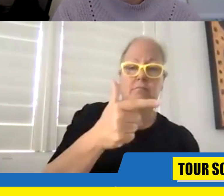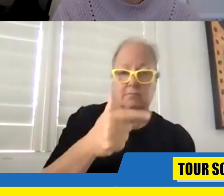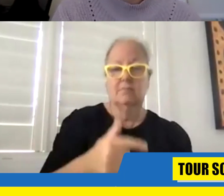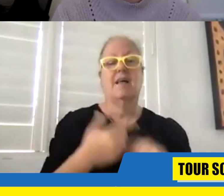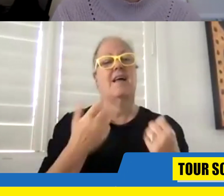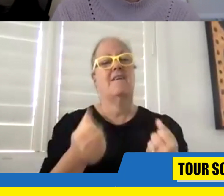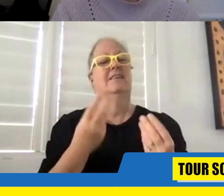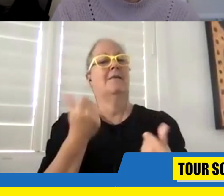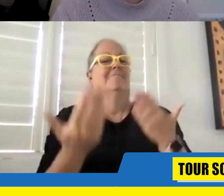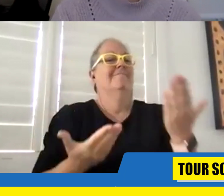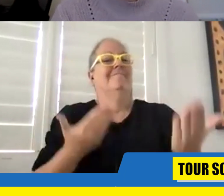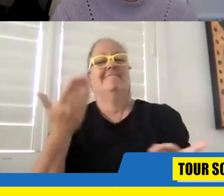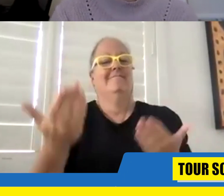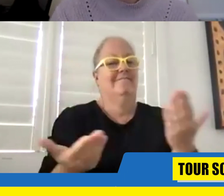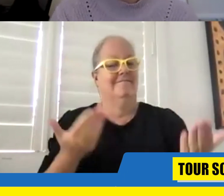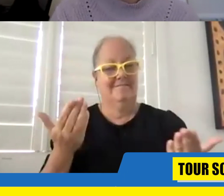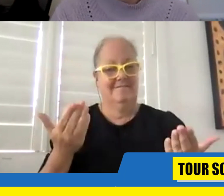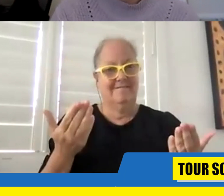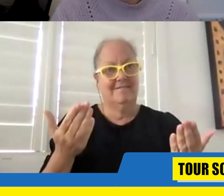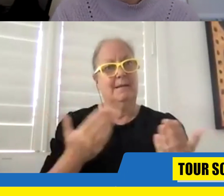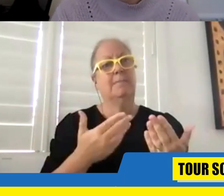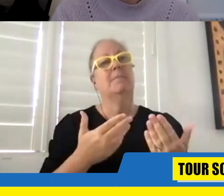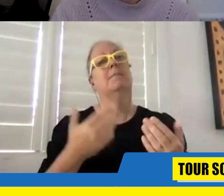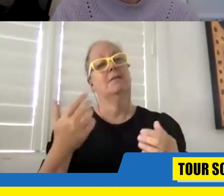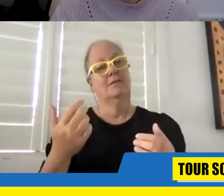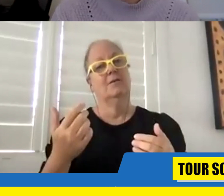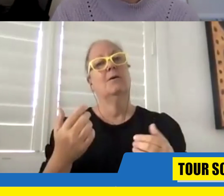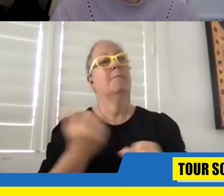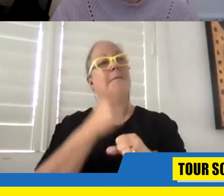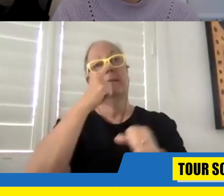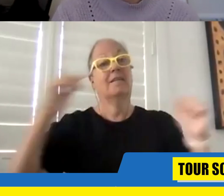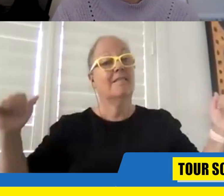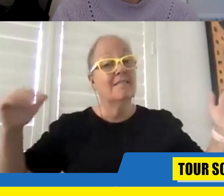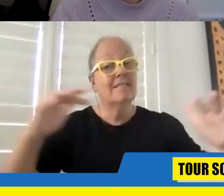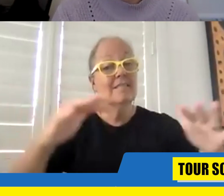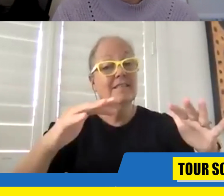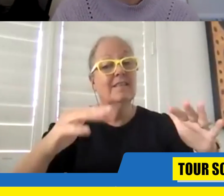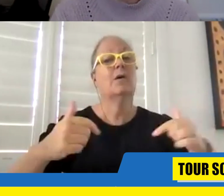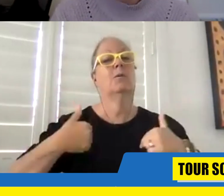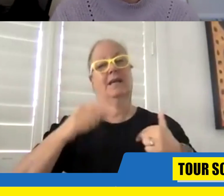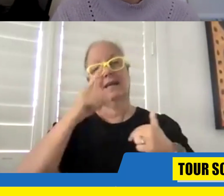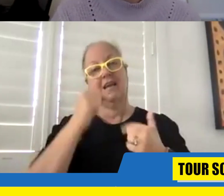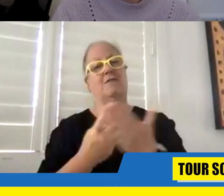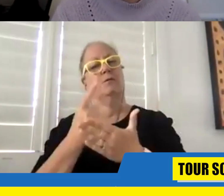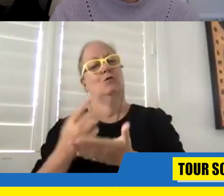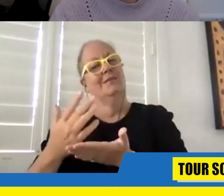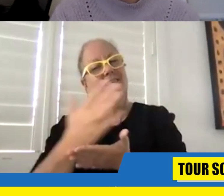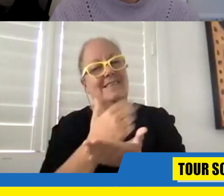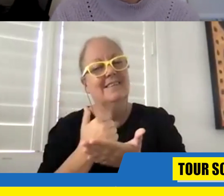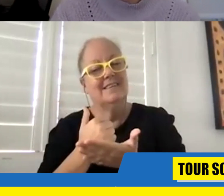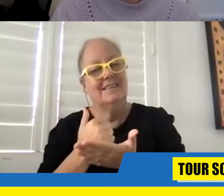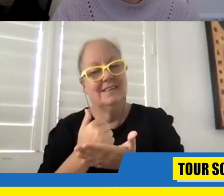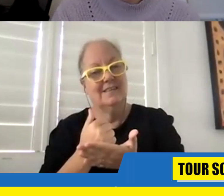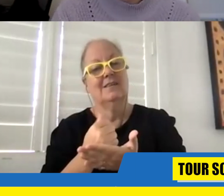entertainment on a grand scale in order to attract a bit of attention, also for us to raise funds and to make the most of